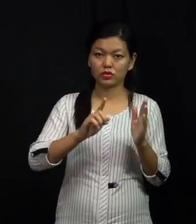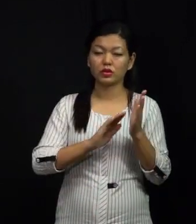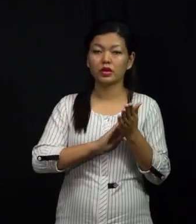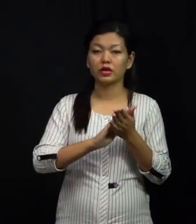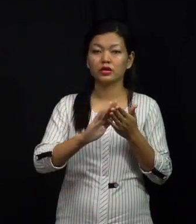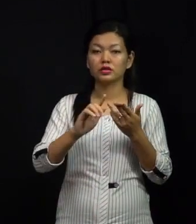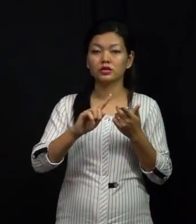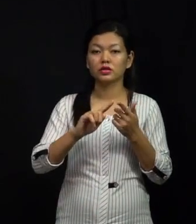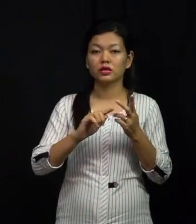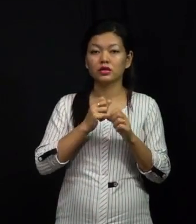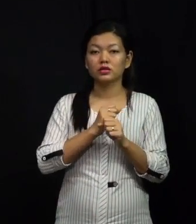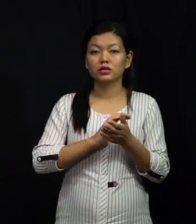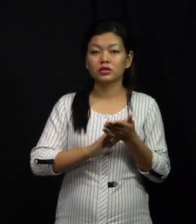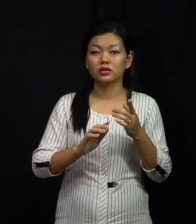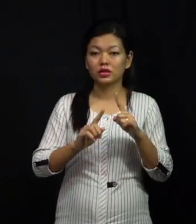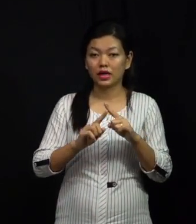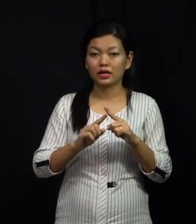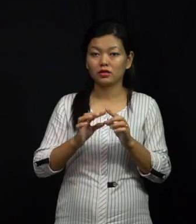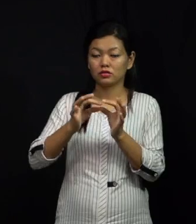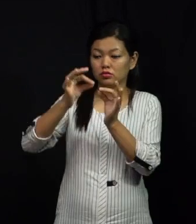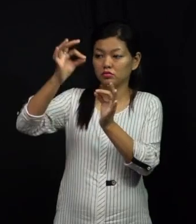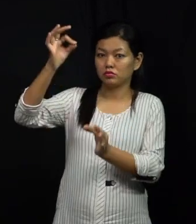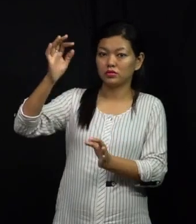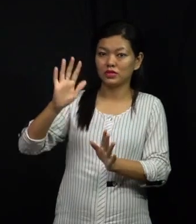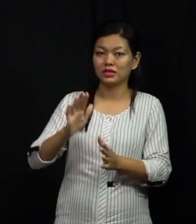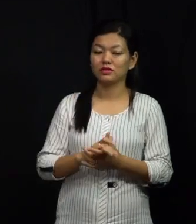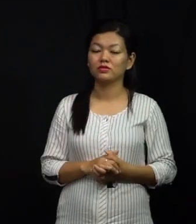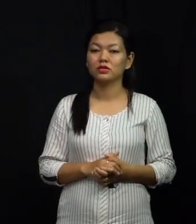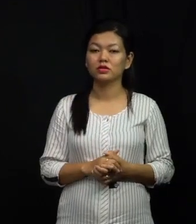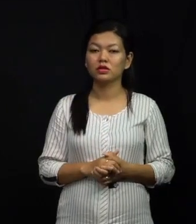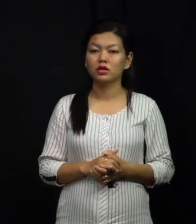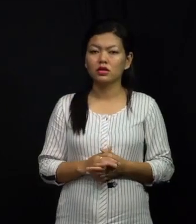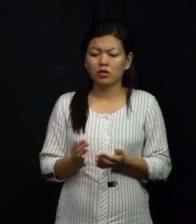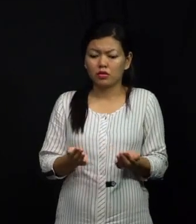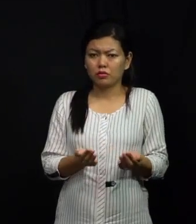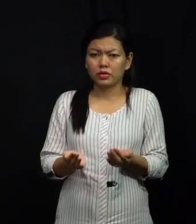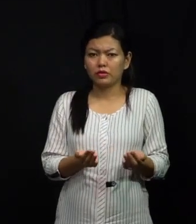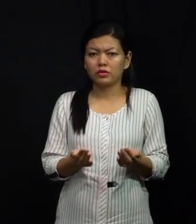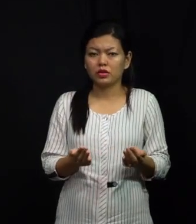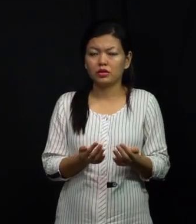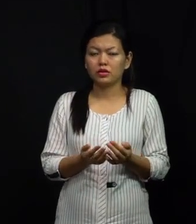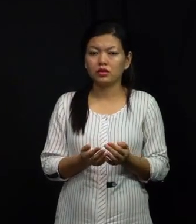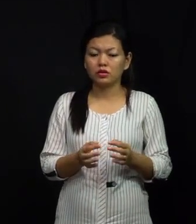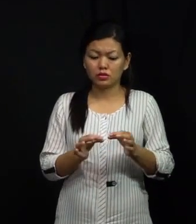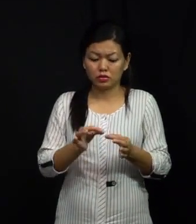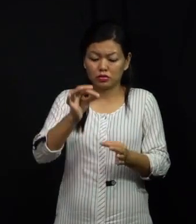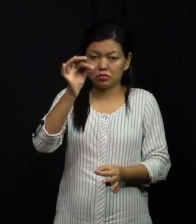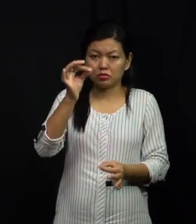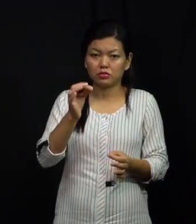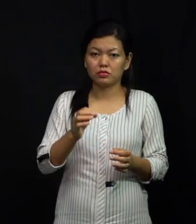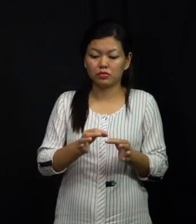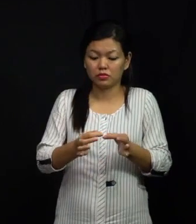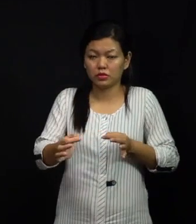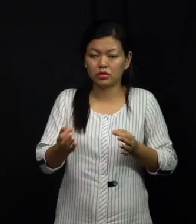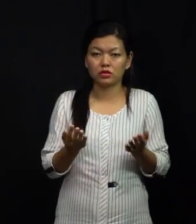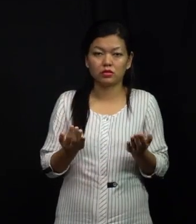measuring tape, isn't it? But for small child, they cannot stand on their own, the babies, right? So what the